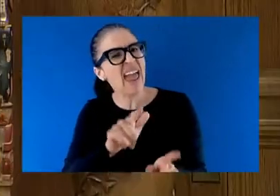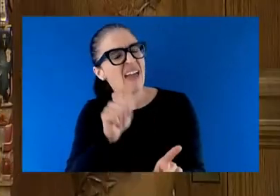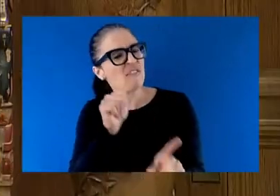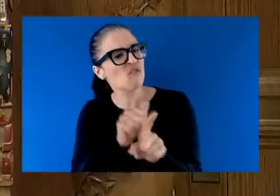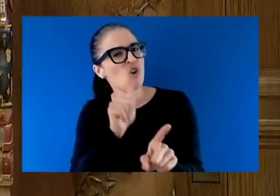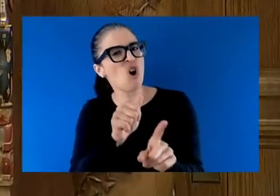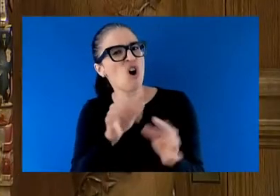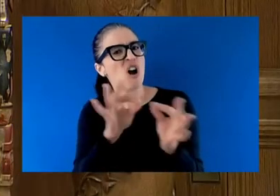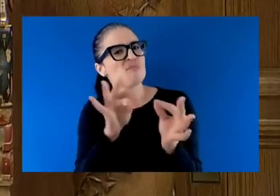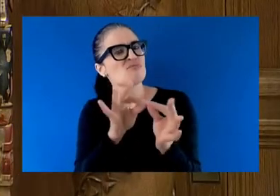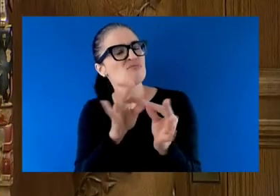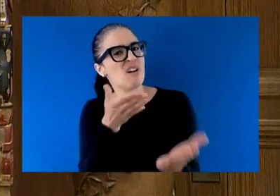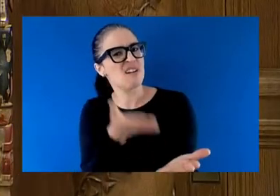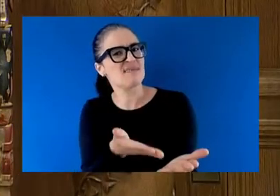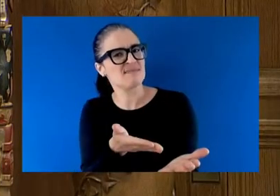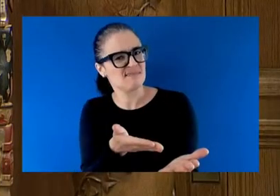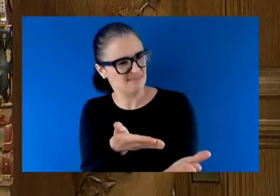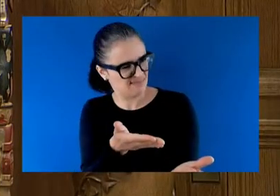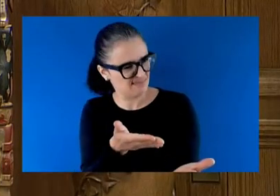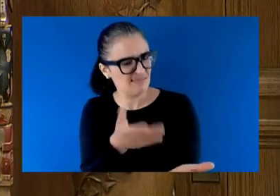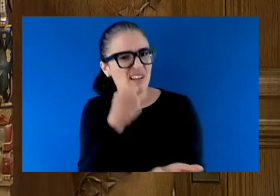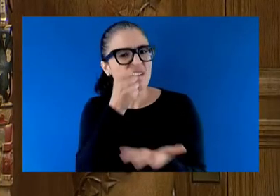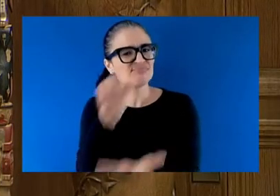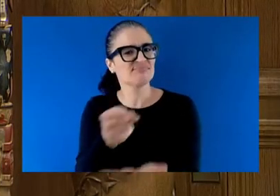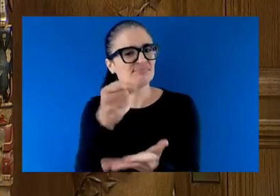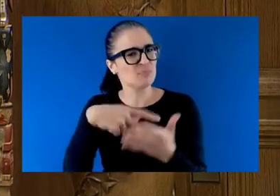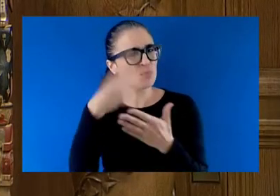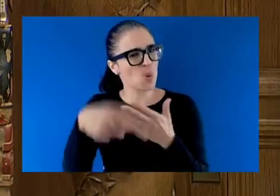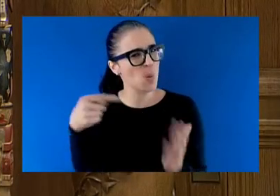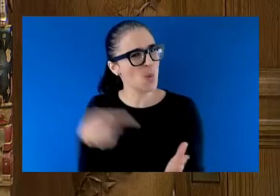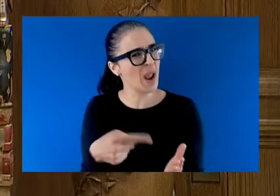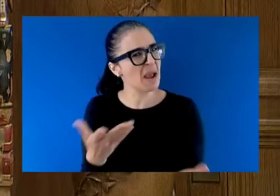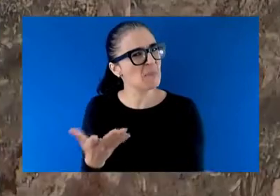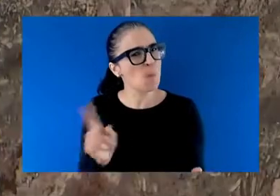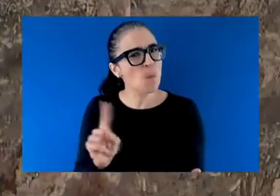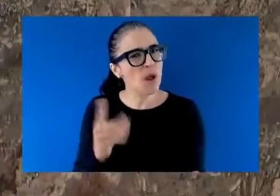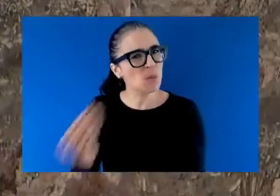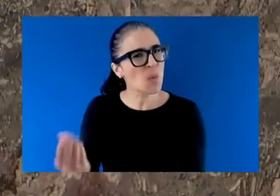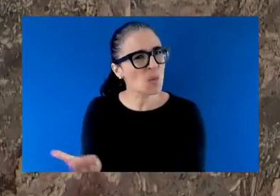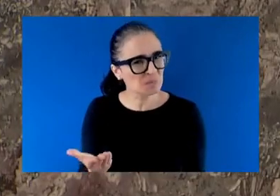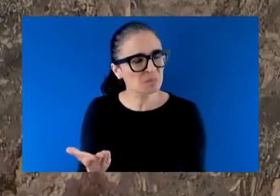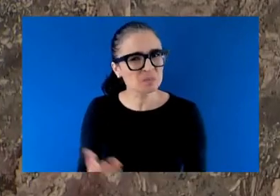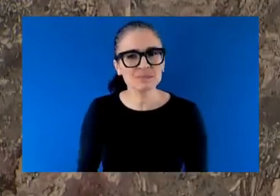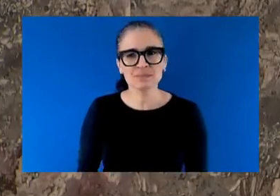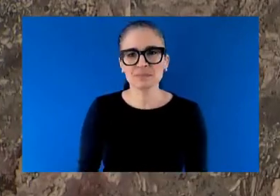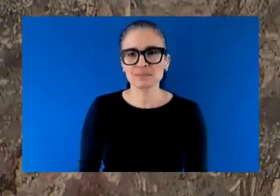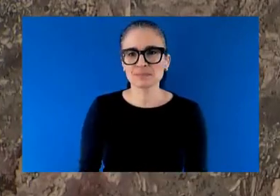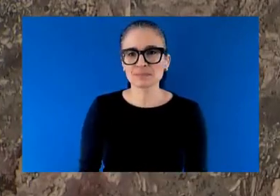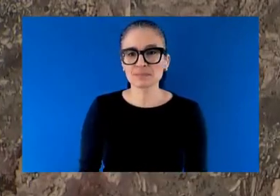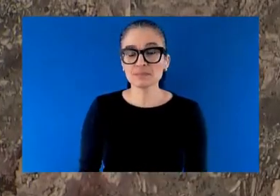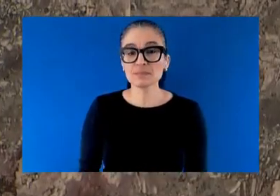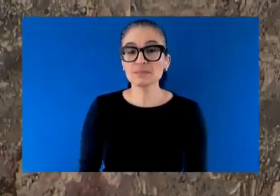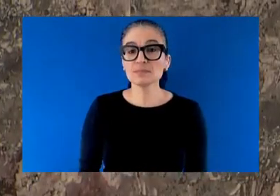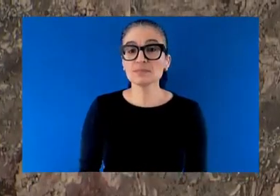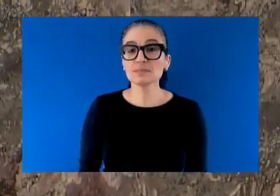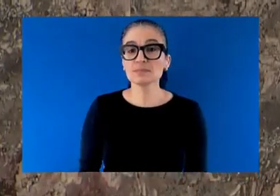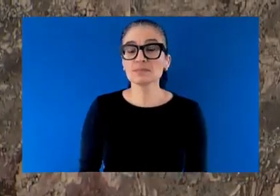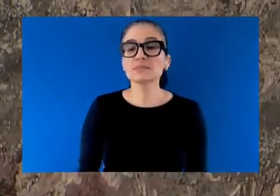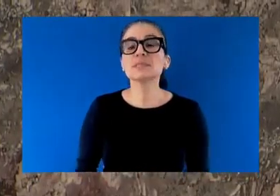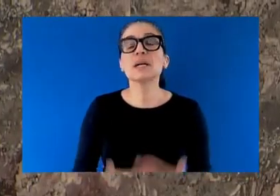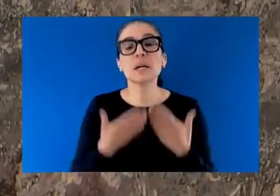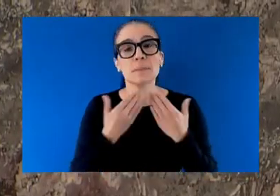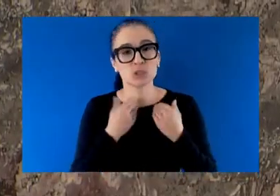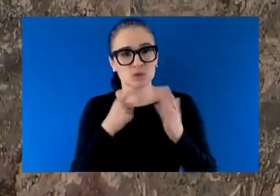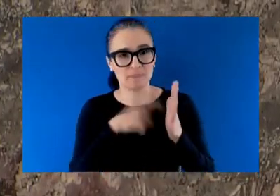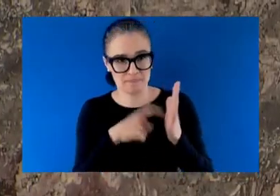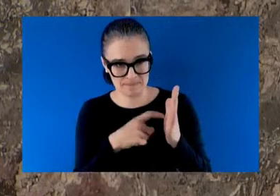Minister of Energy and Mines. Thank you very much, Mr. Speaker, and thank you to the member for the question and for raising the programs that our government is using